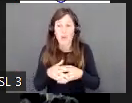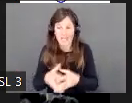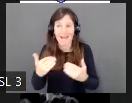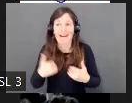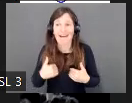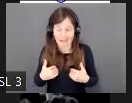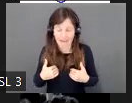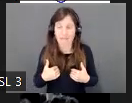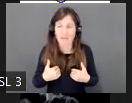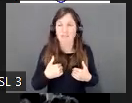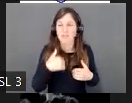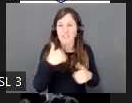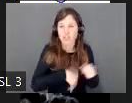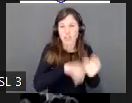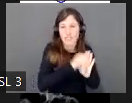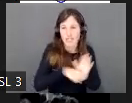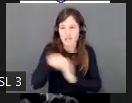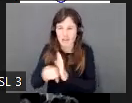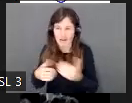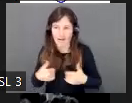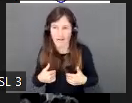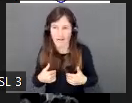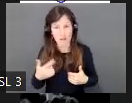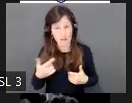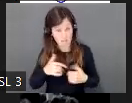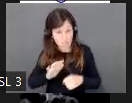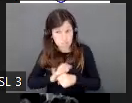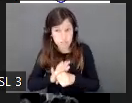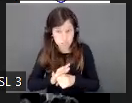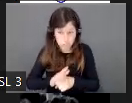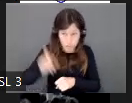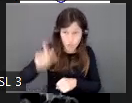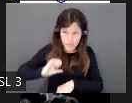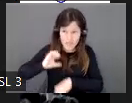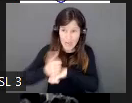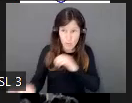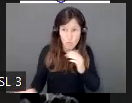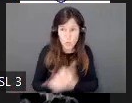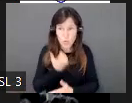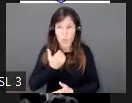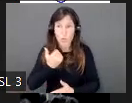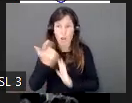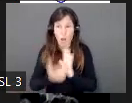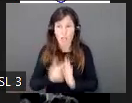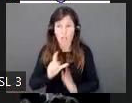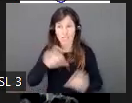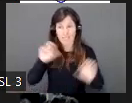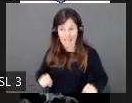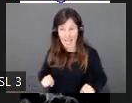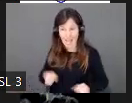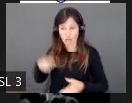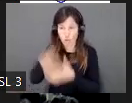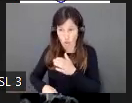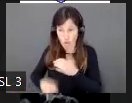state. I'm not advocating or saying that we need police enforceable laws in Ontario. I would advocate and say that we